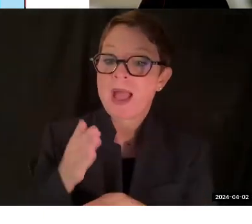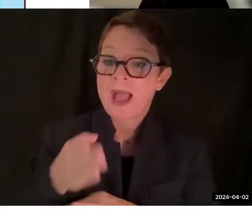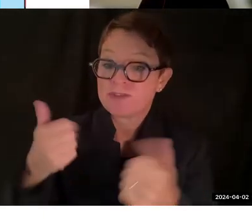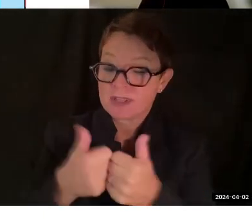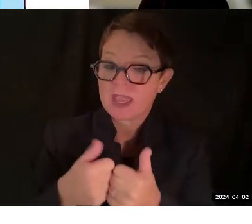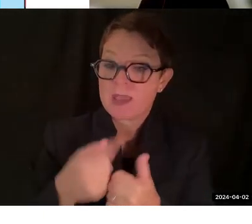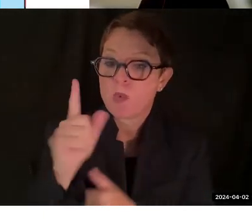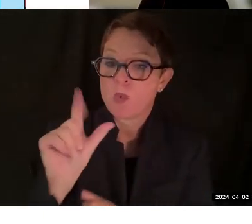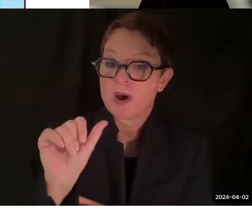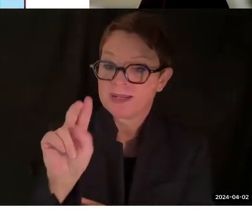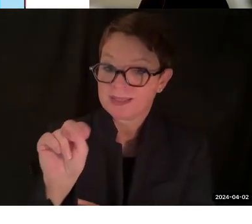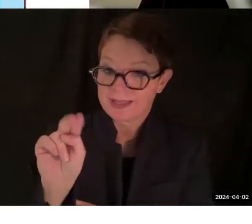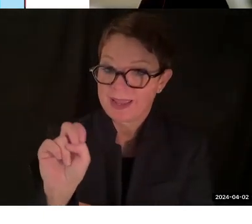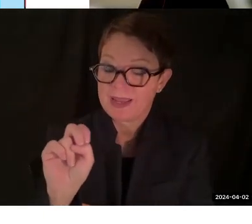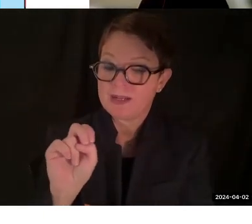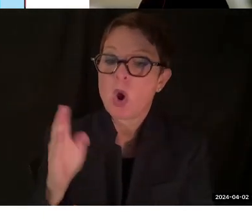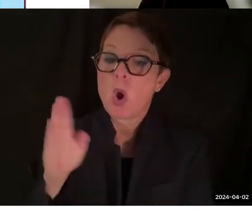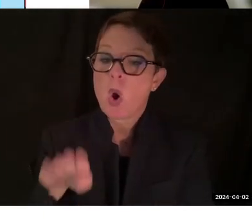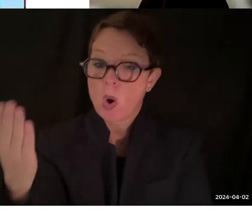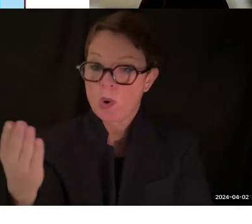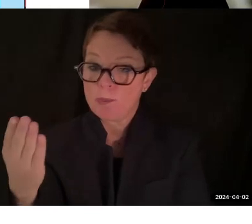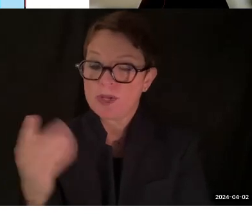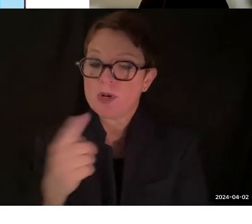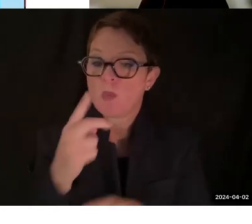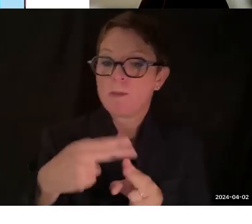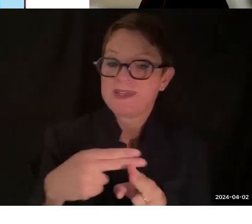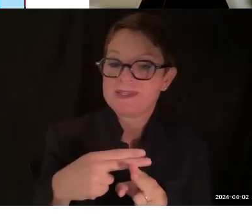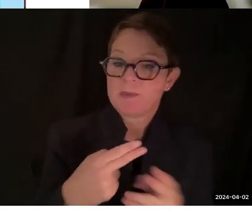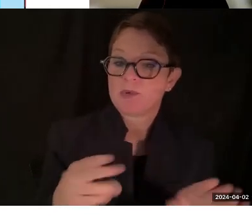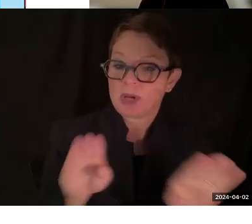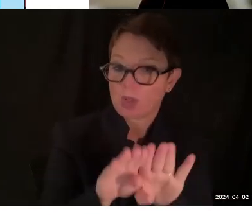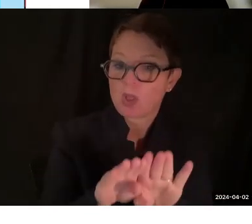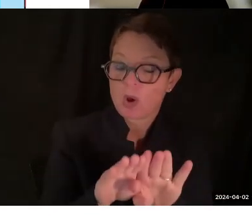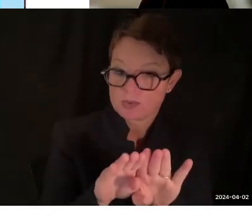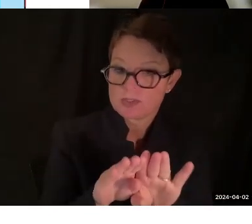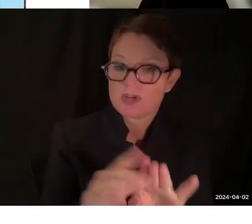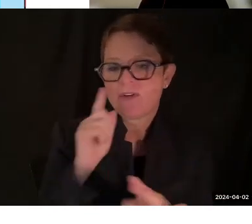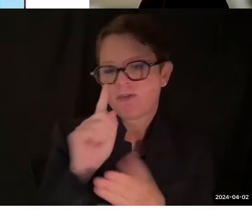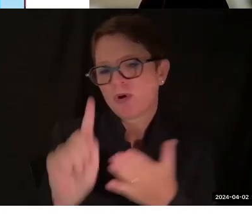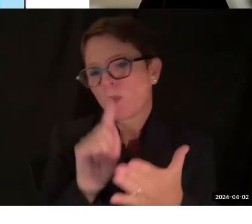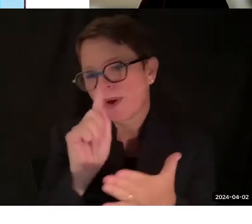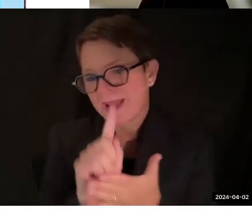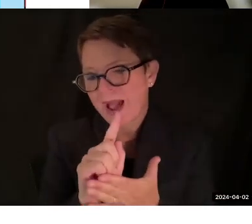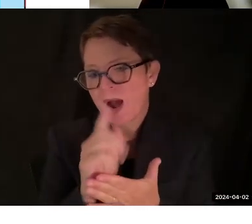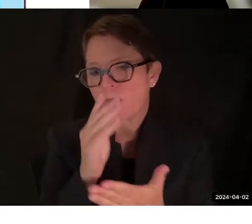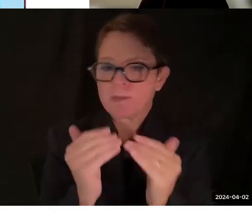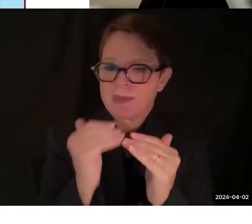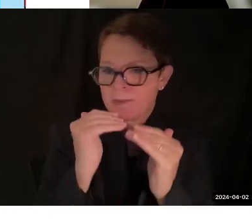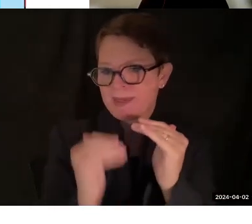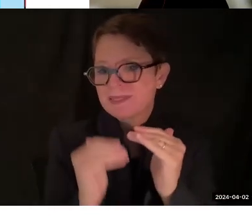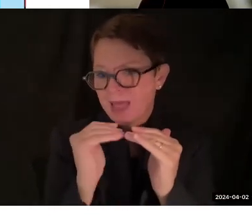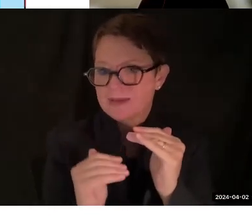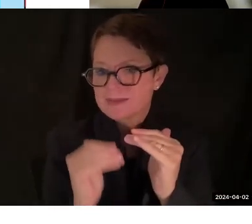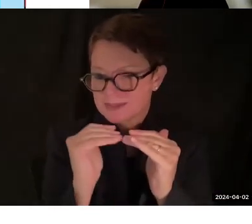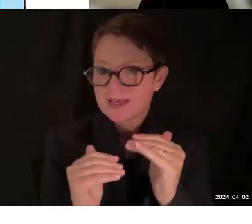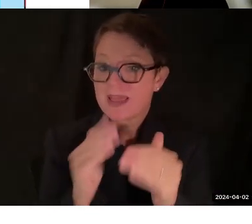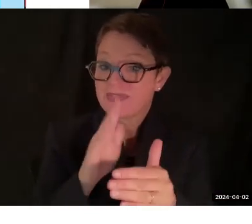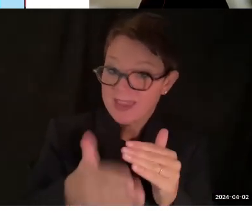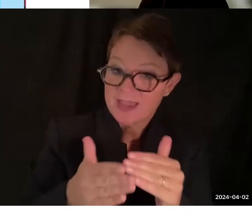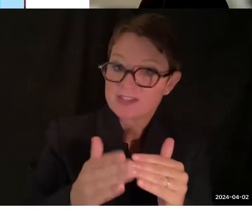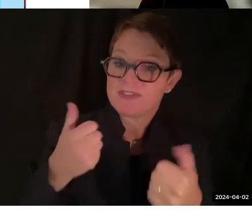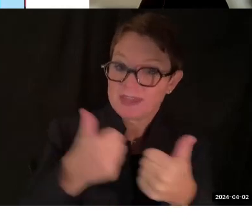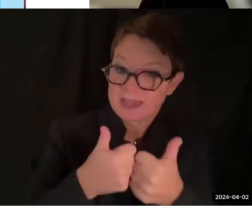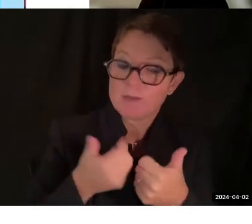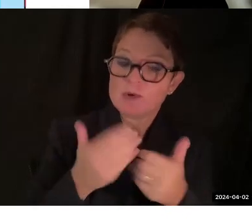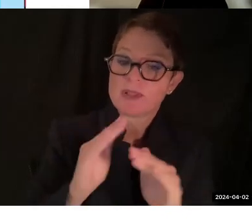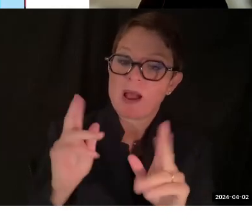of traffic would remain open, and 1 lane would be temporarily closed for about an hour or so, maybe a little bit less, at the end of the event to